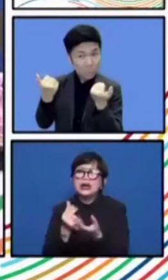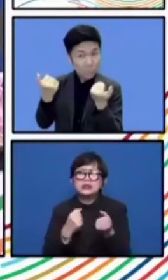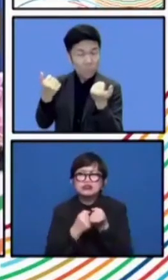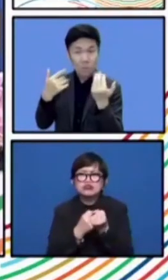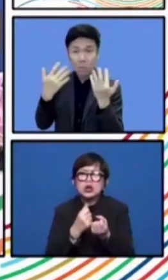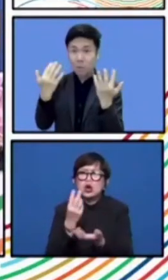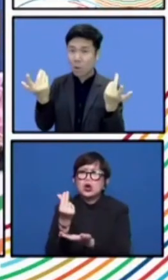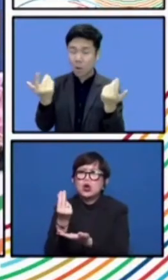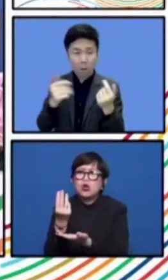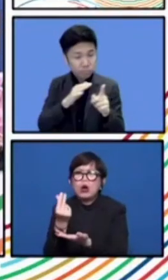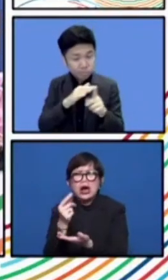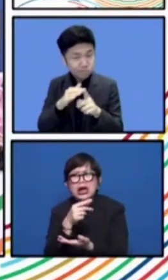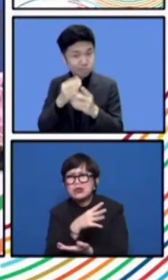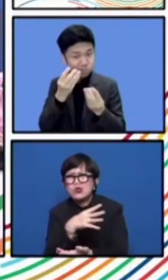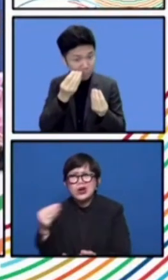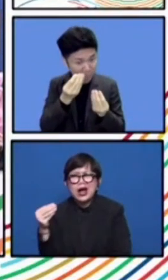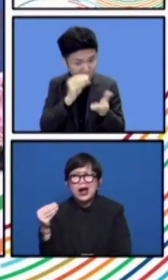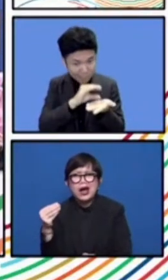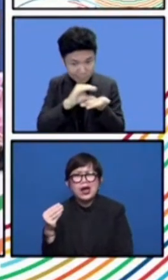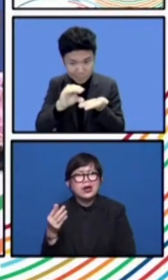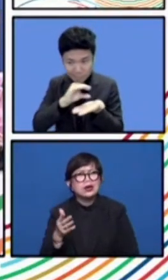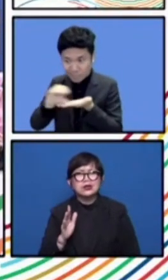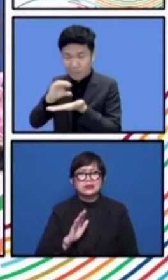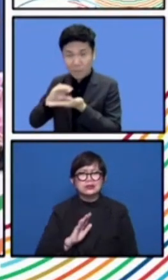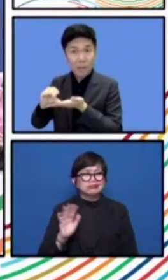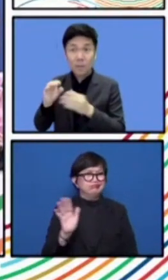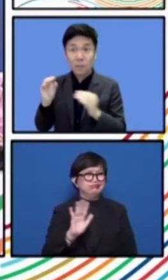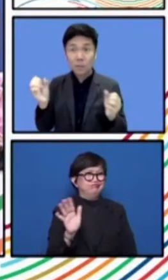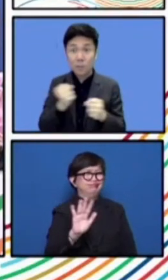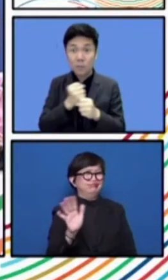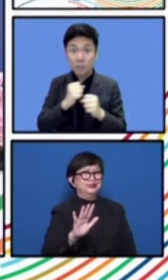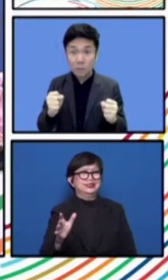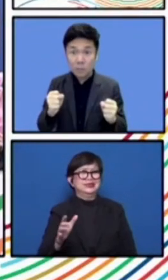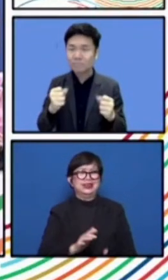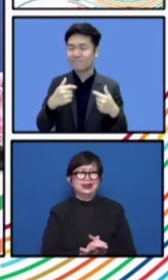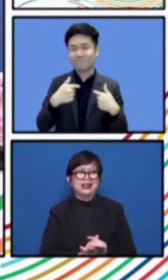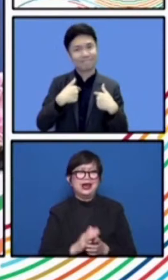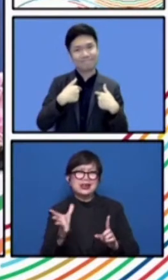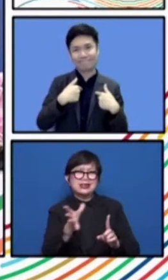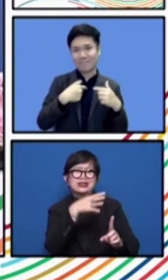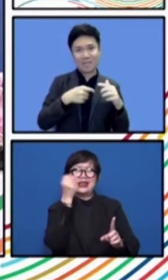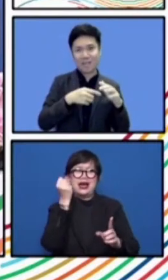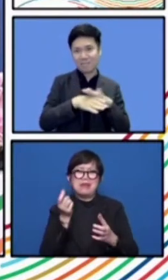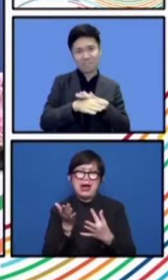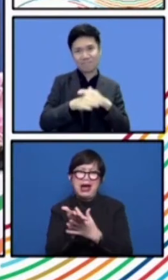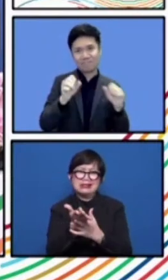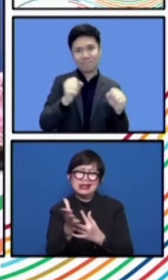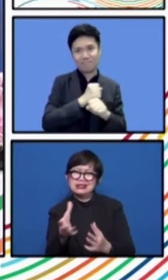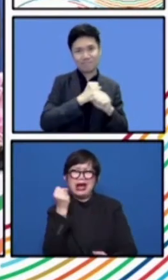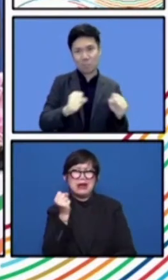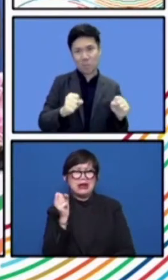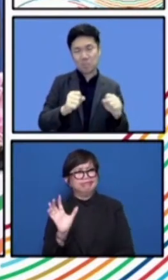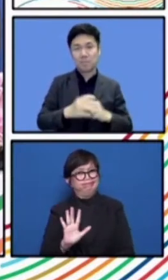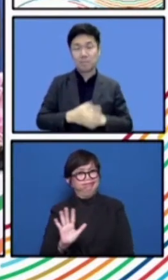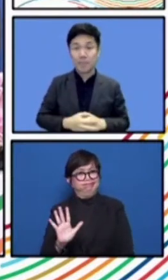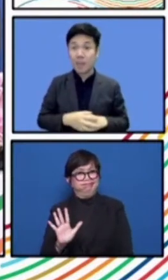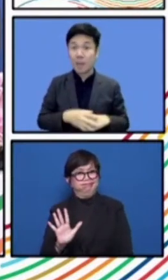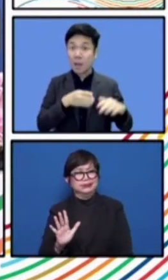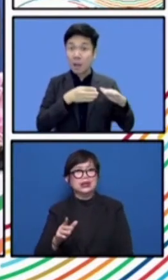you cannot really achieve accessibility because accessibility has always been generally regarded as a